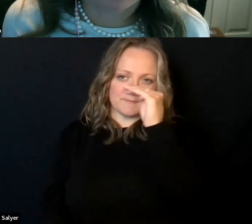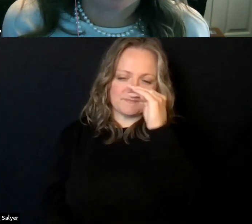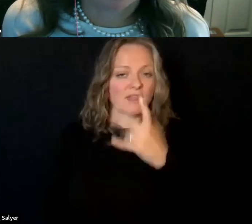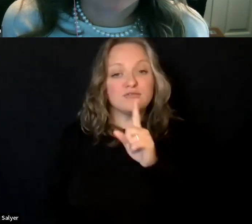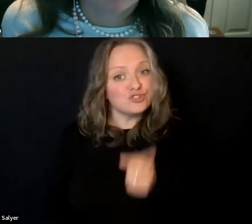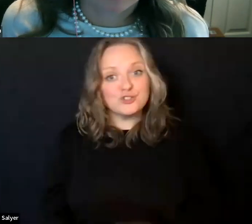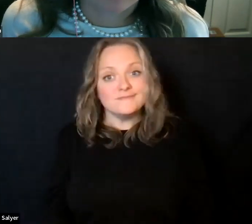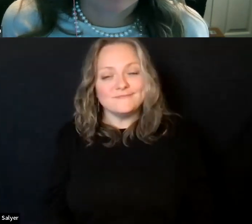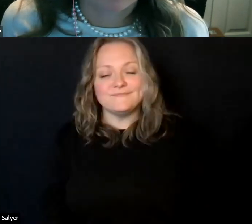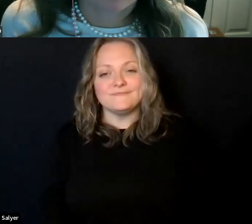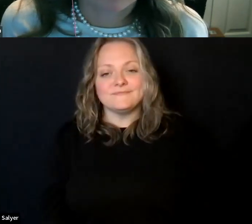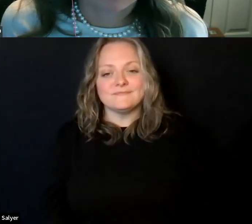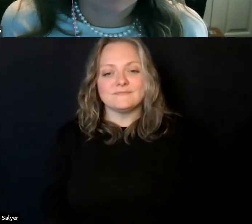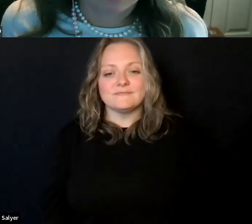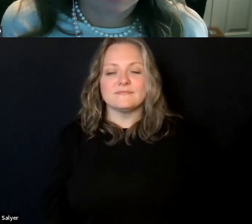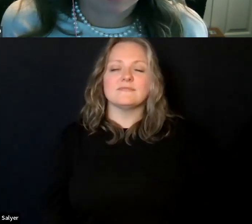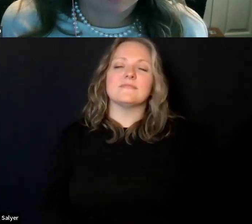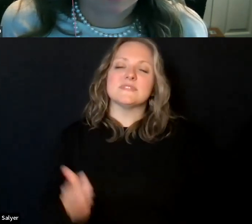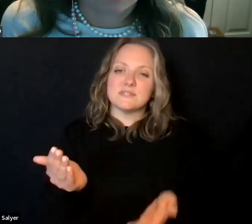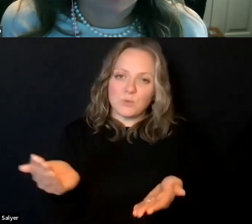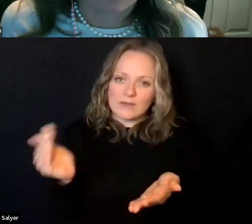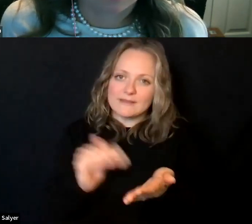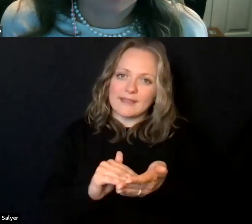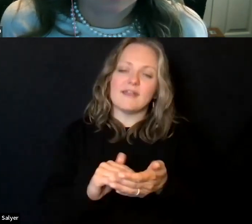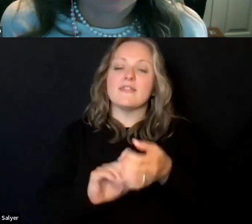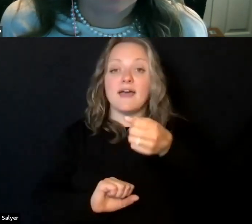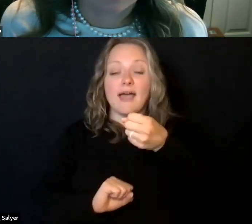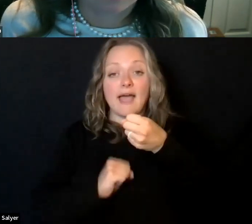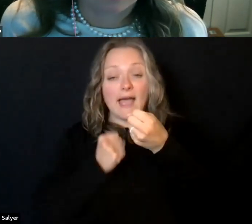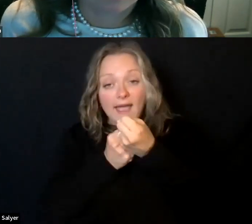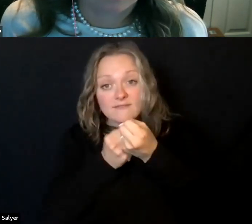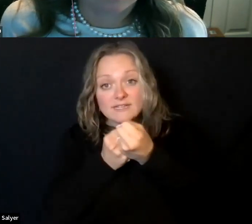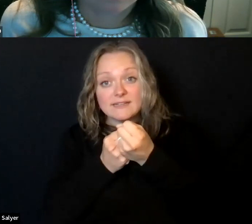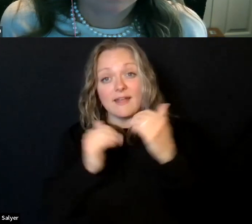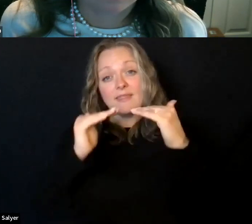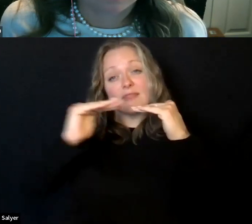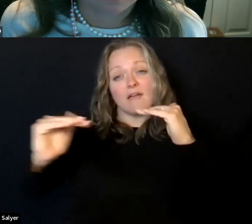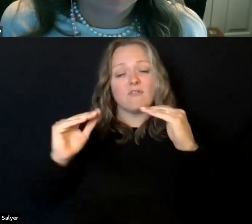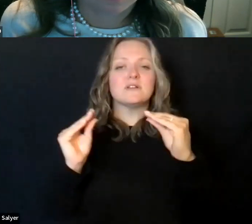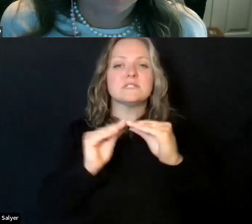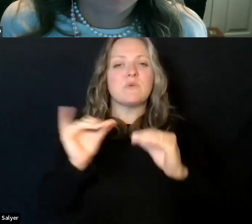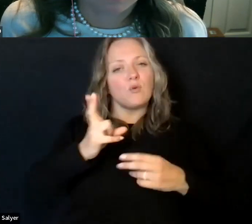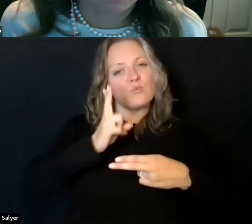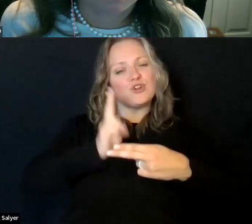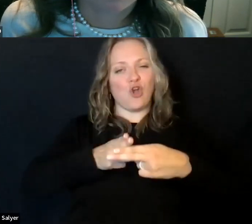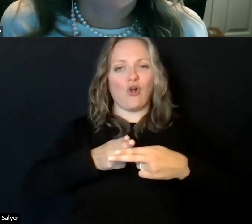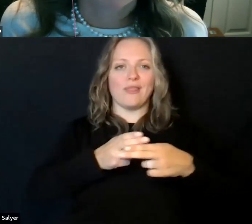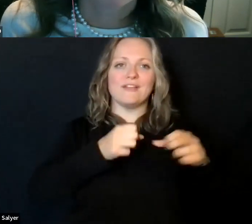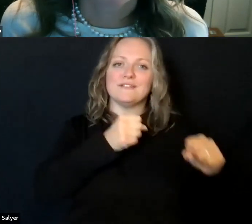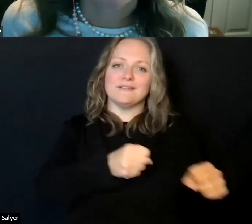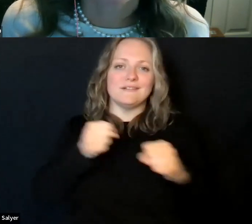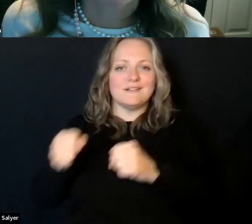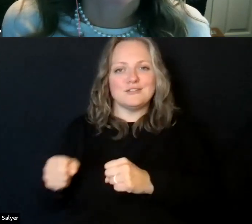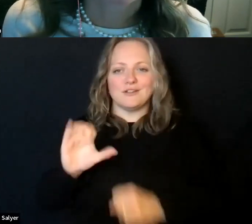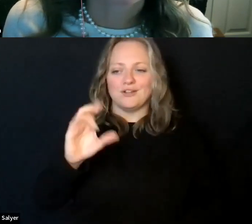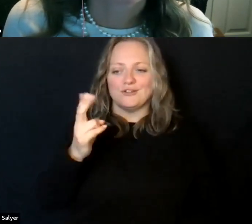Sure. Okay, so again, the advocate level, that's more like, we call it like the cheerleader. So it's